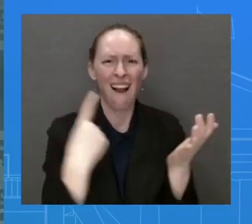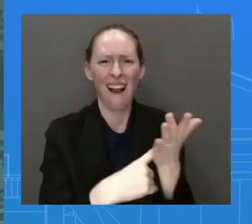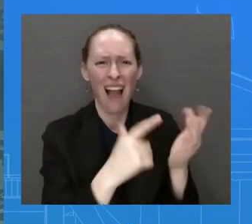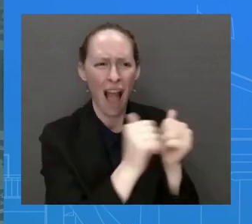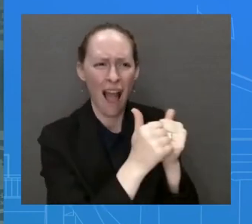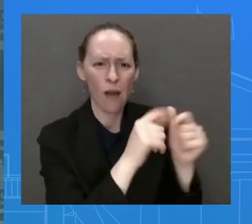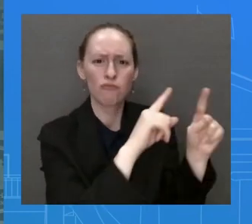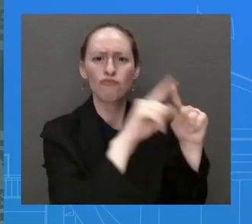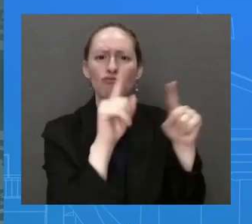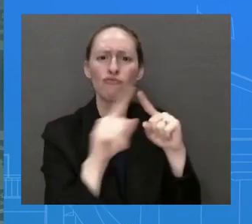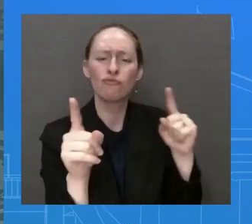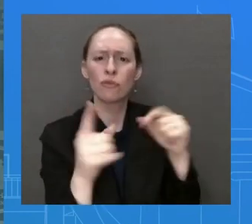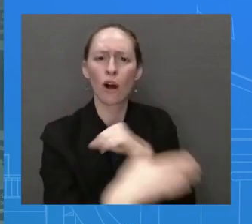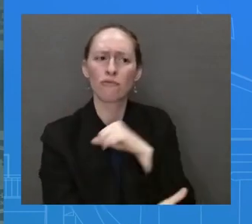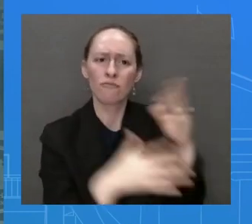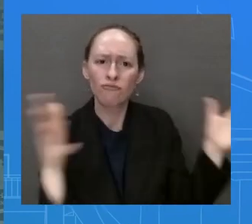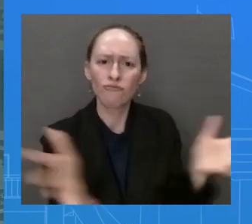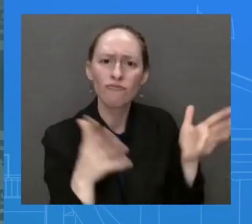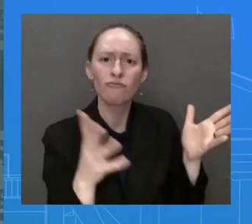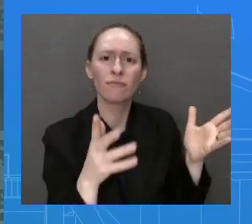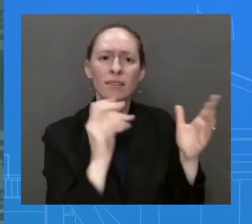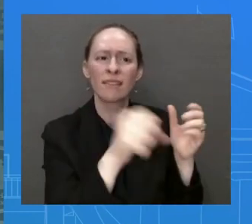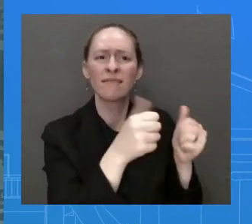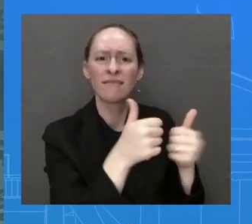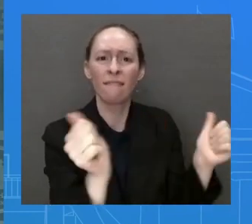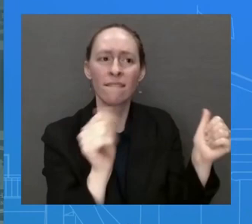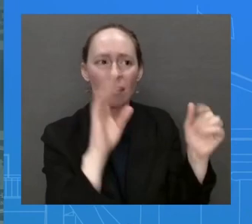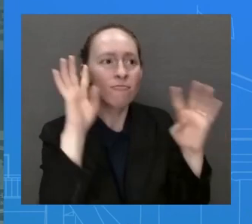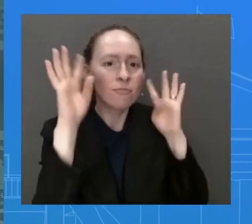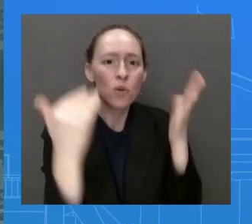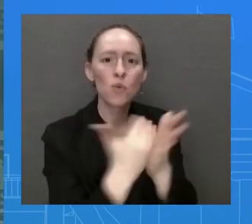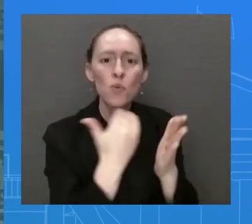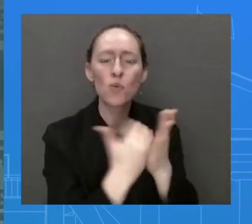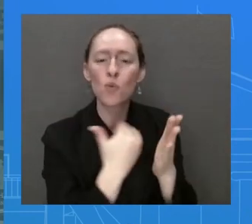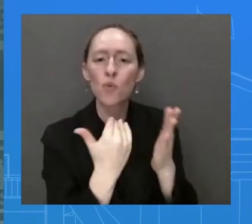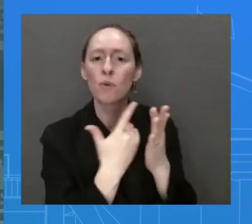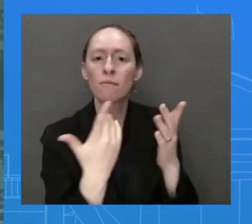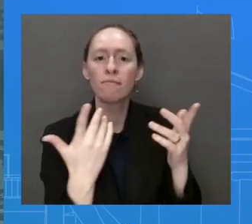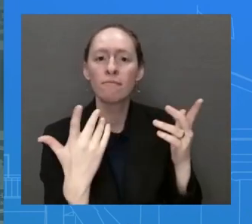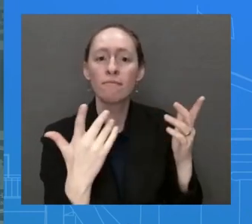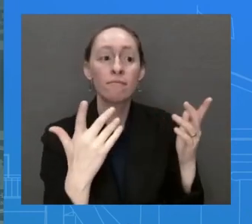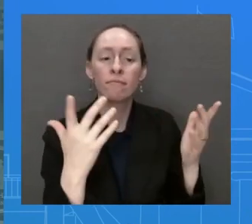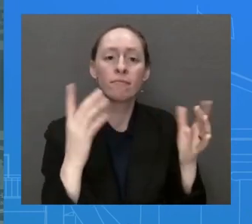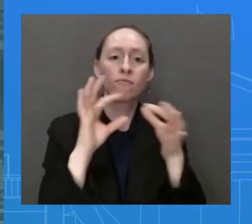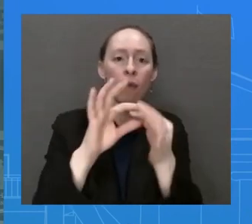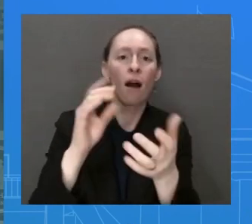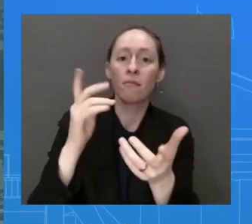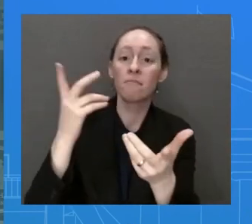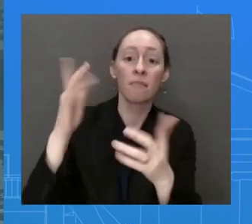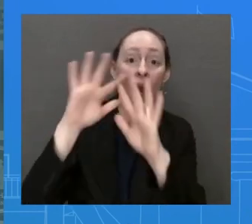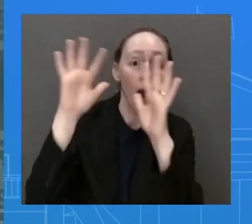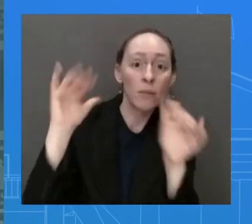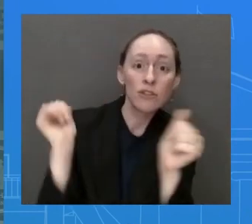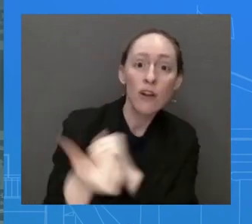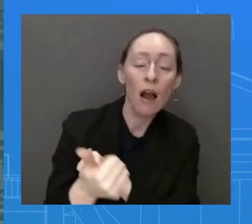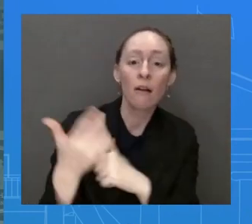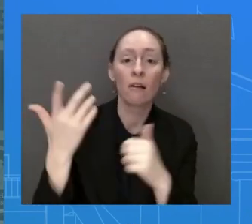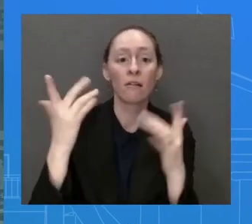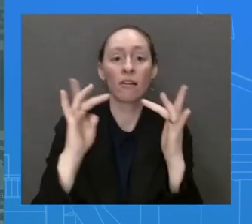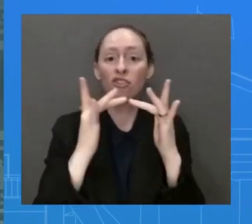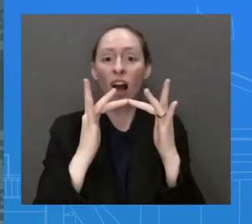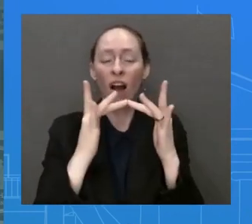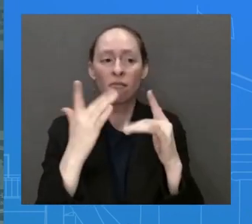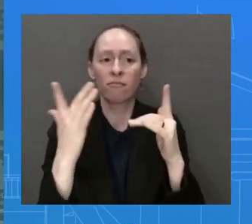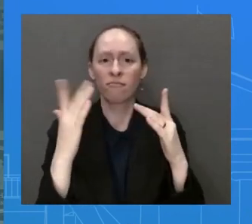in the clean energy, digital technology sectors, while fortifying our economies against a range of threats, from fragile